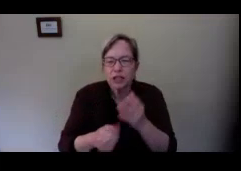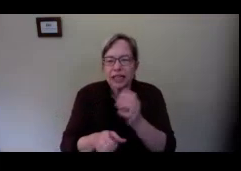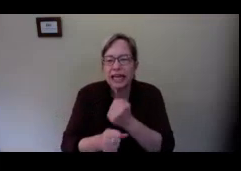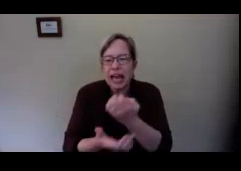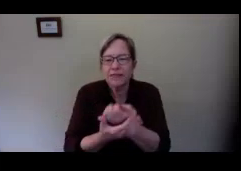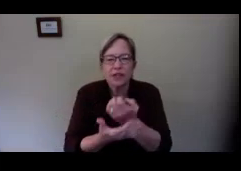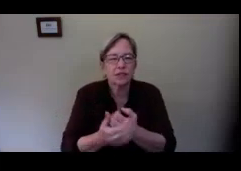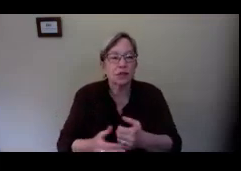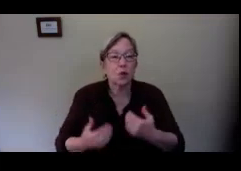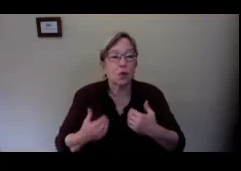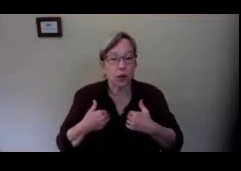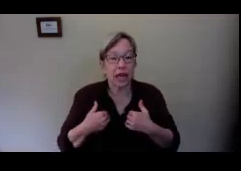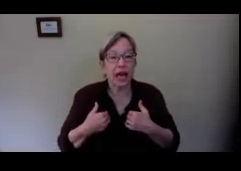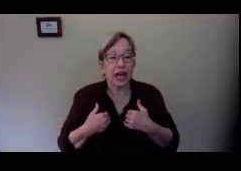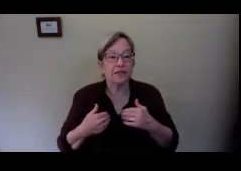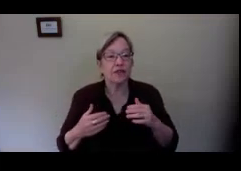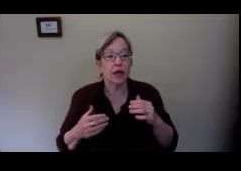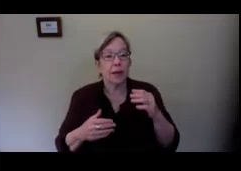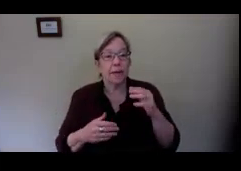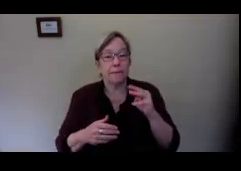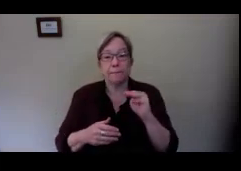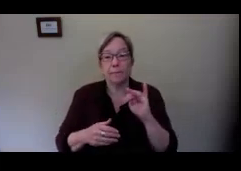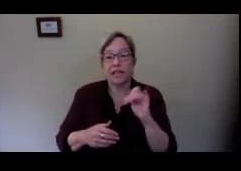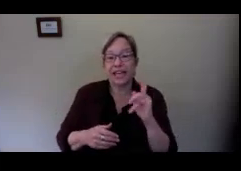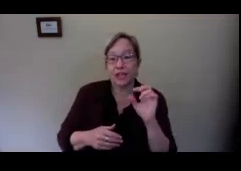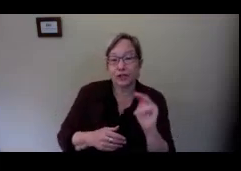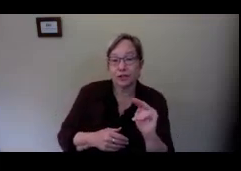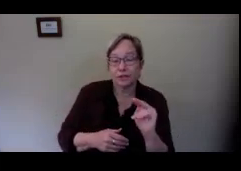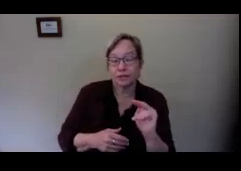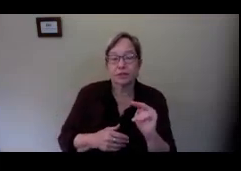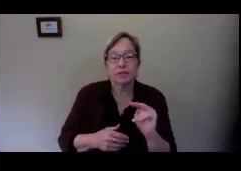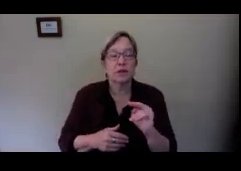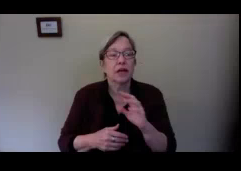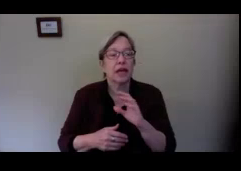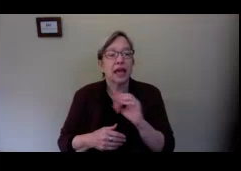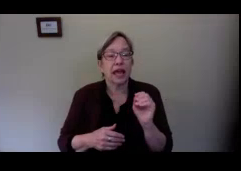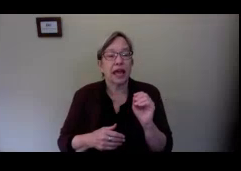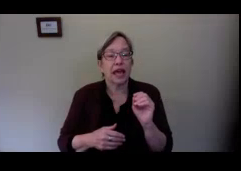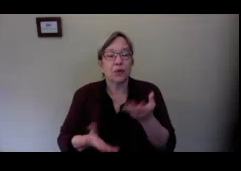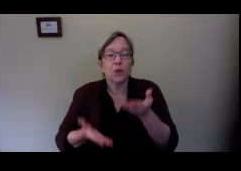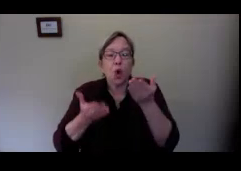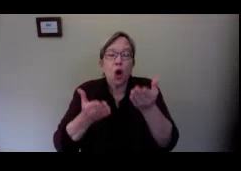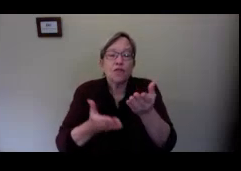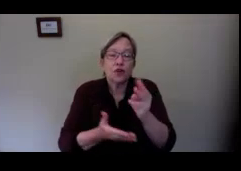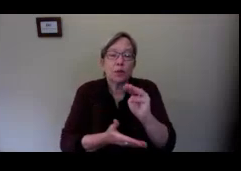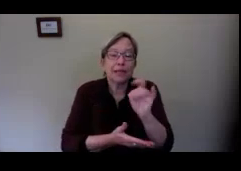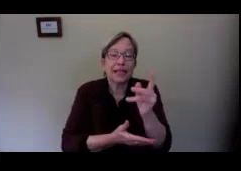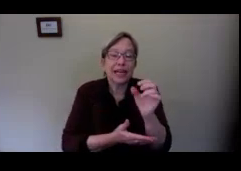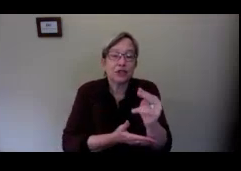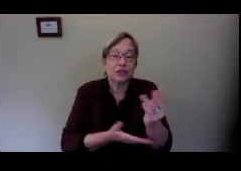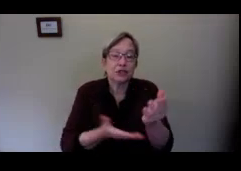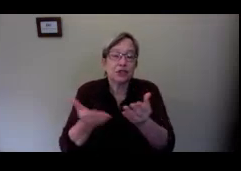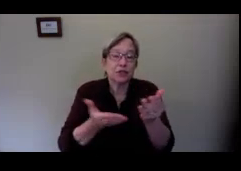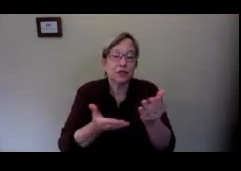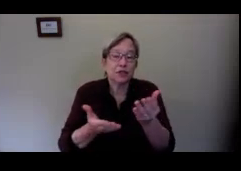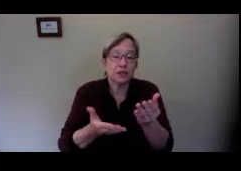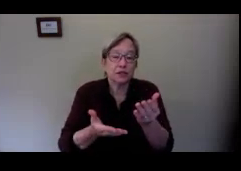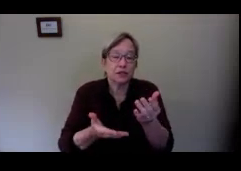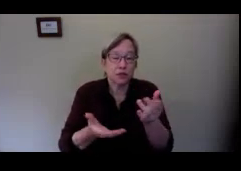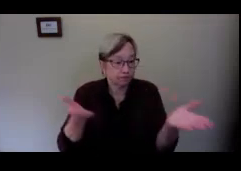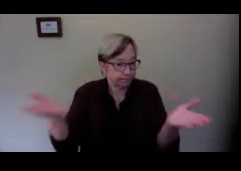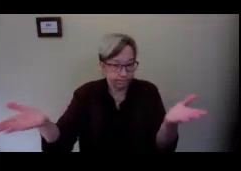robust mediation department, and we will offer those mediation services if they're an option,